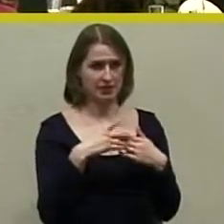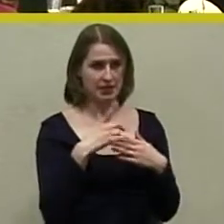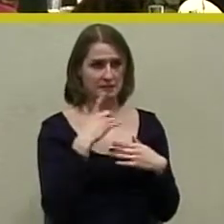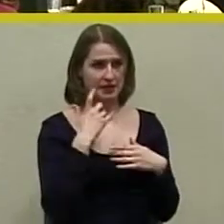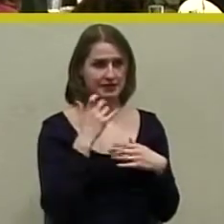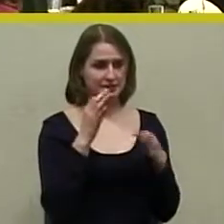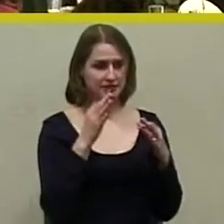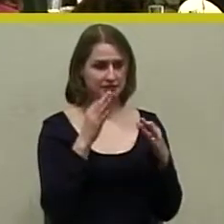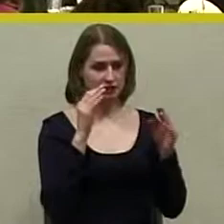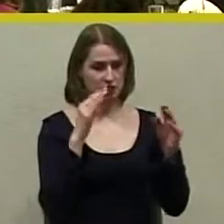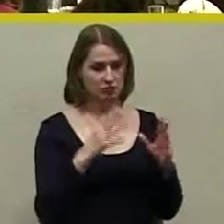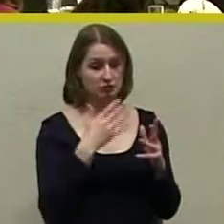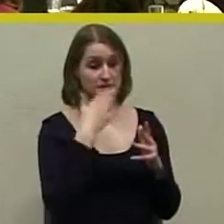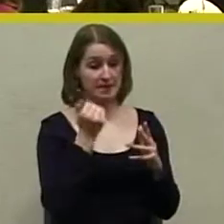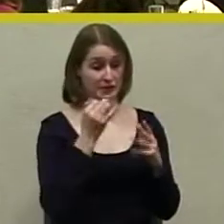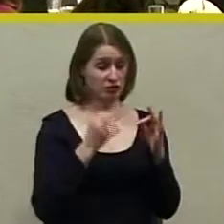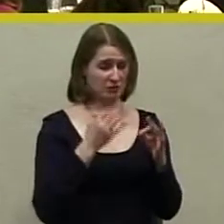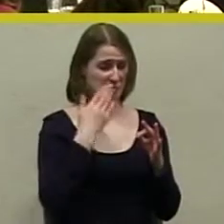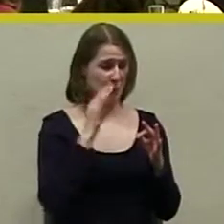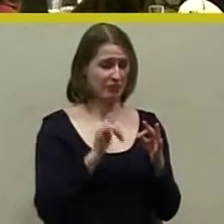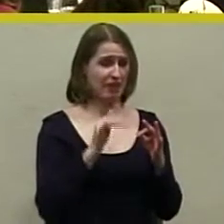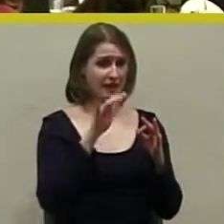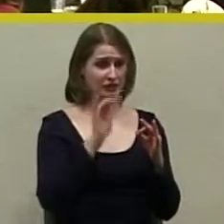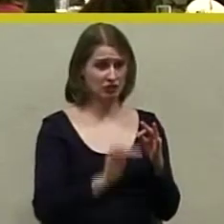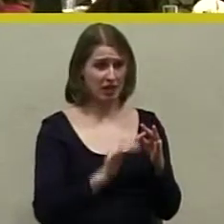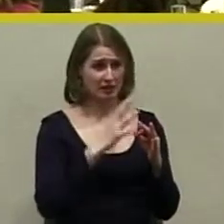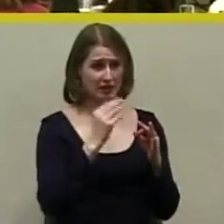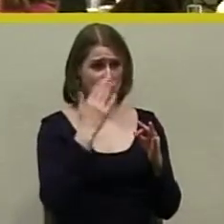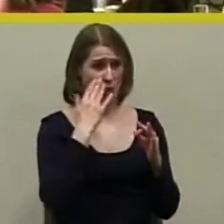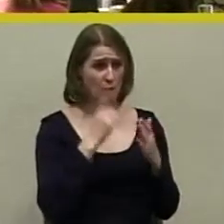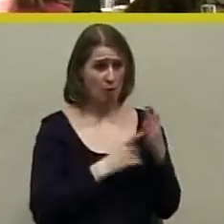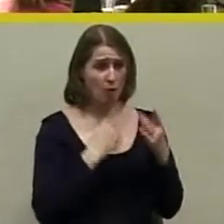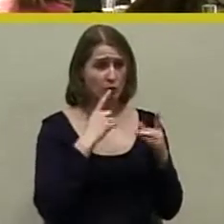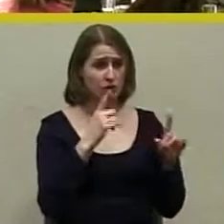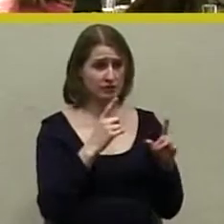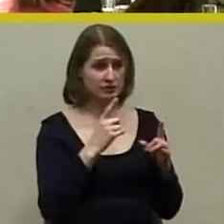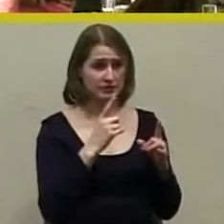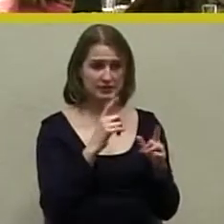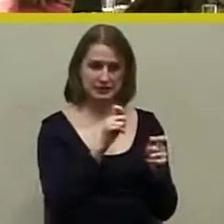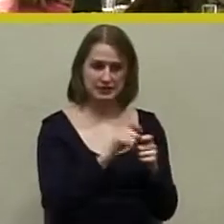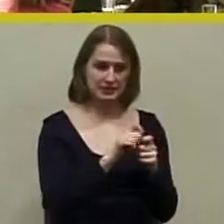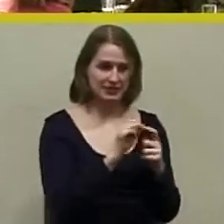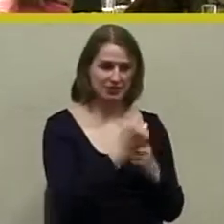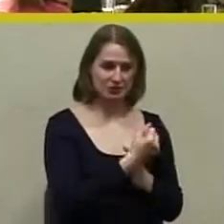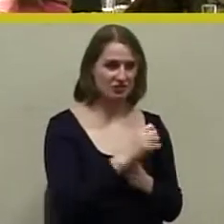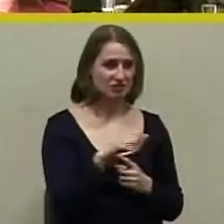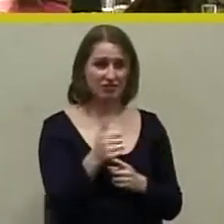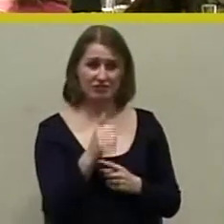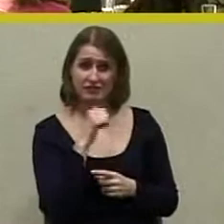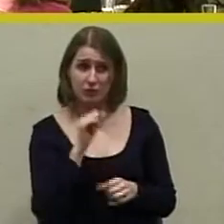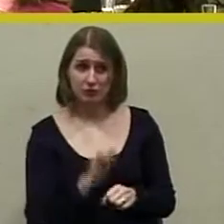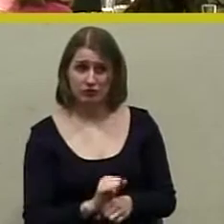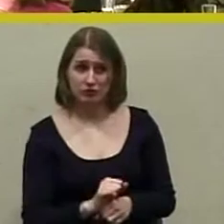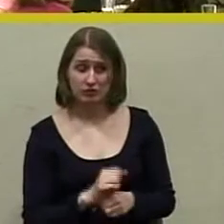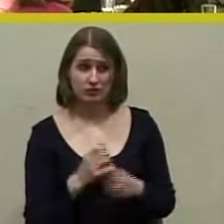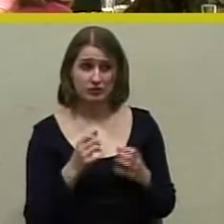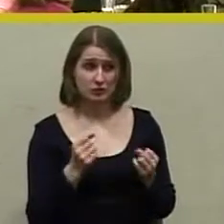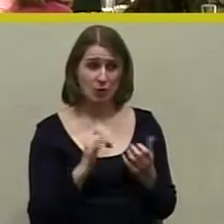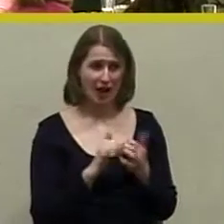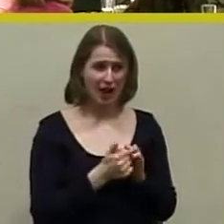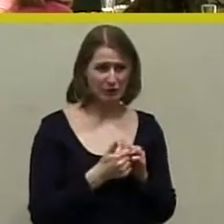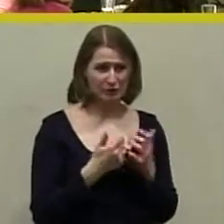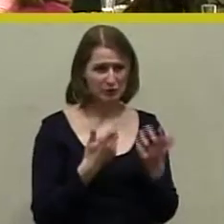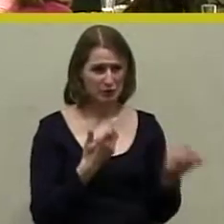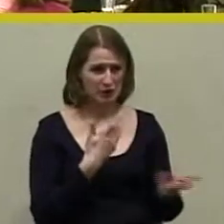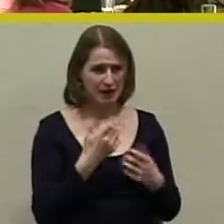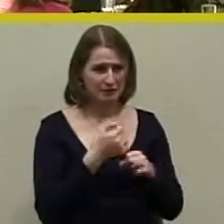best judgment of knowing this child and what works in certain situations but not in others? How do you build in that being